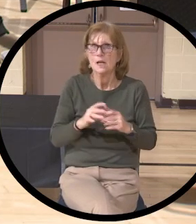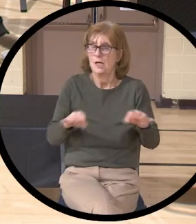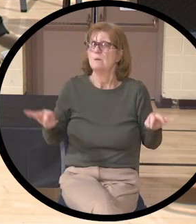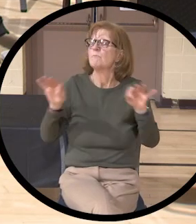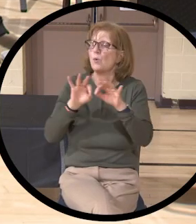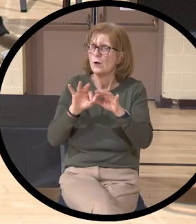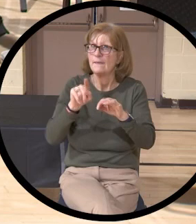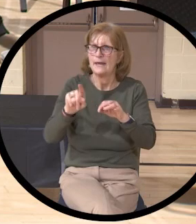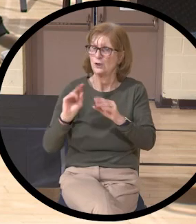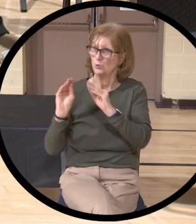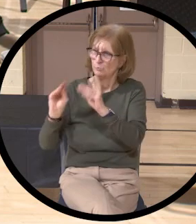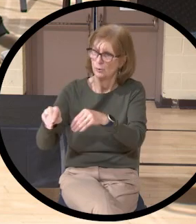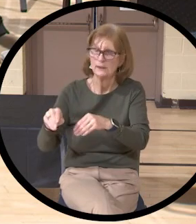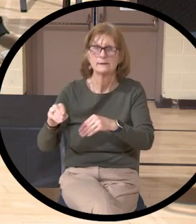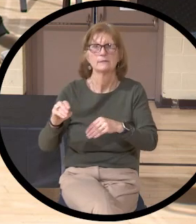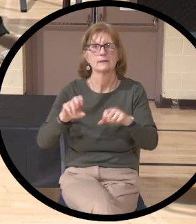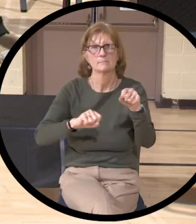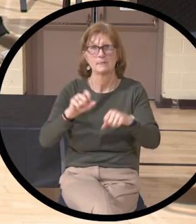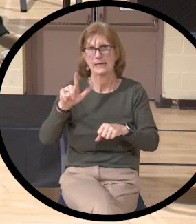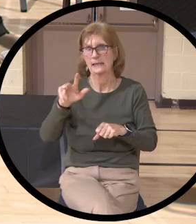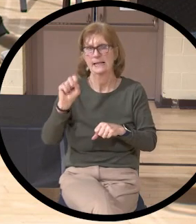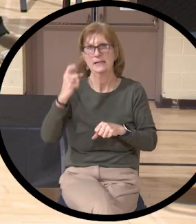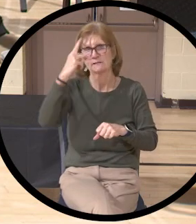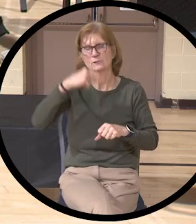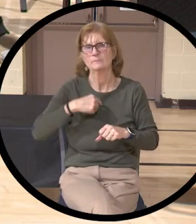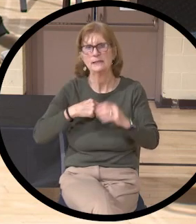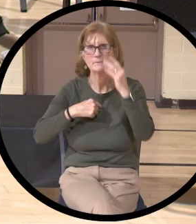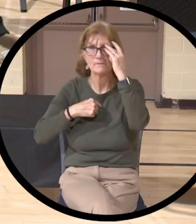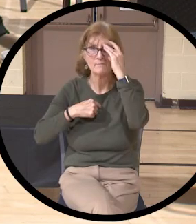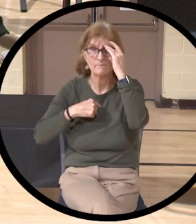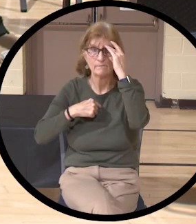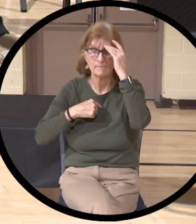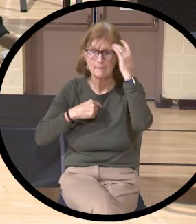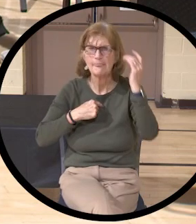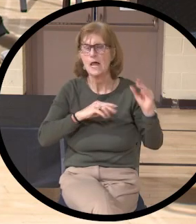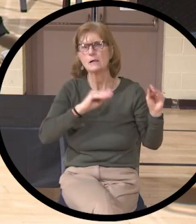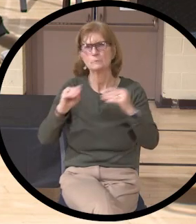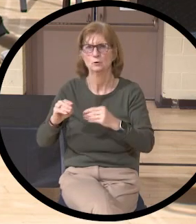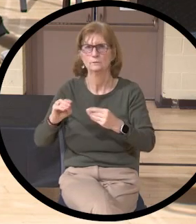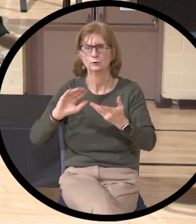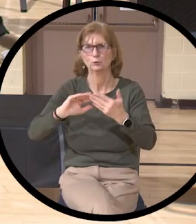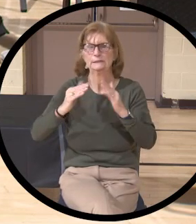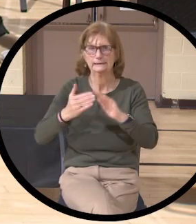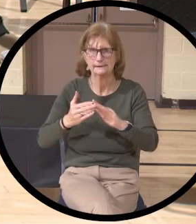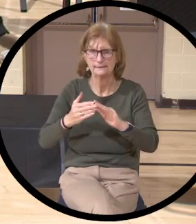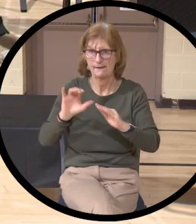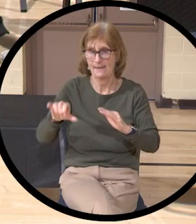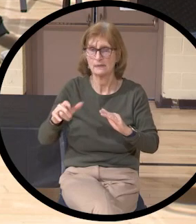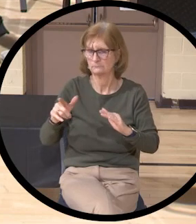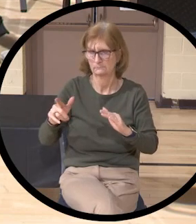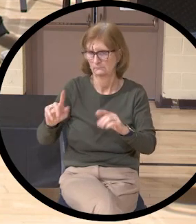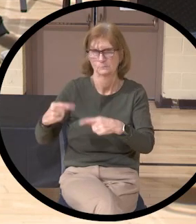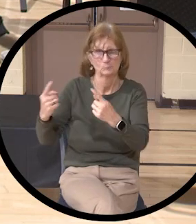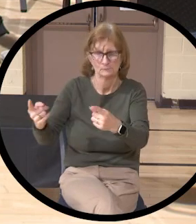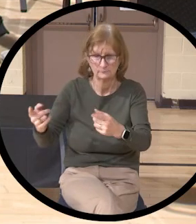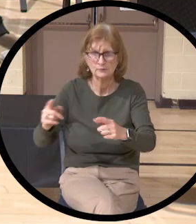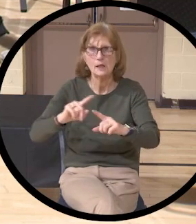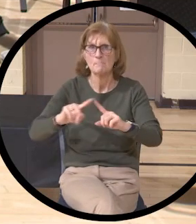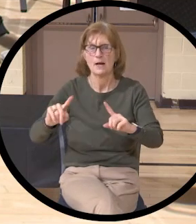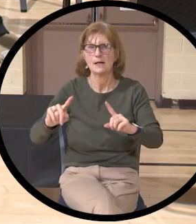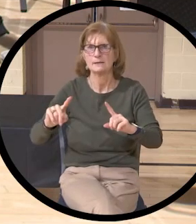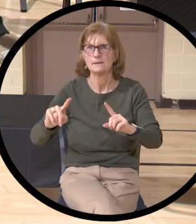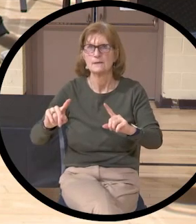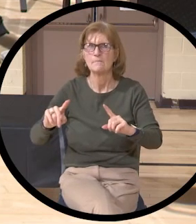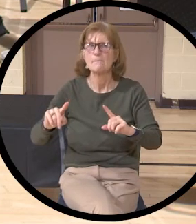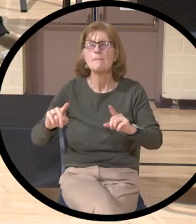bike lanes have been to me, because ever since I moved to the city recently enough that they've always been there. I recently experienced what it